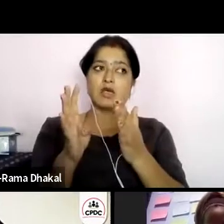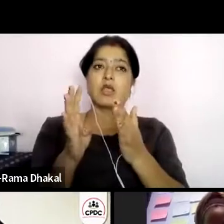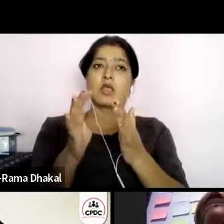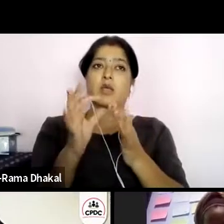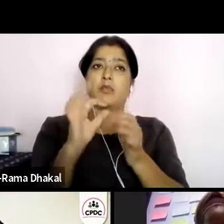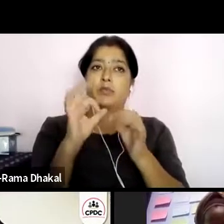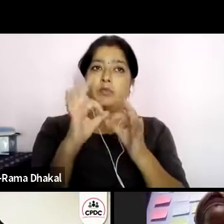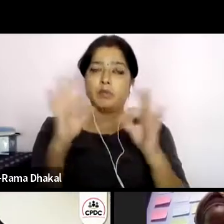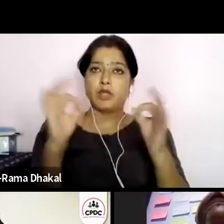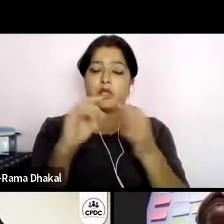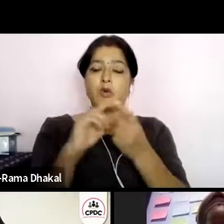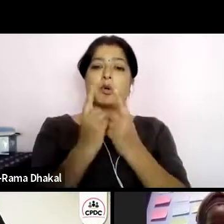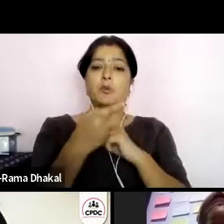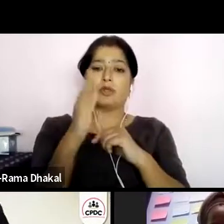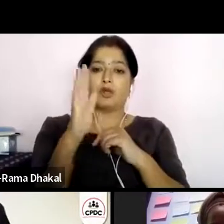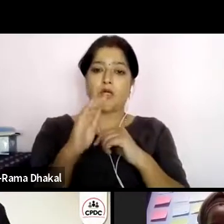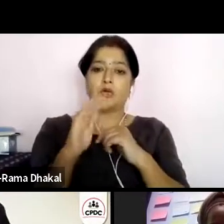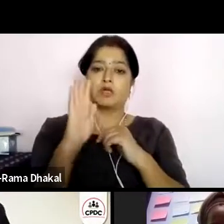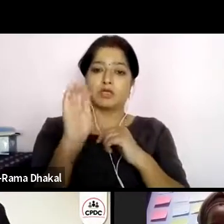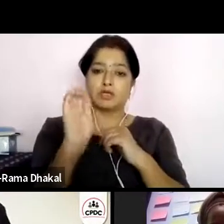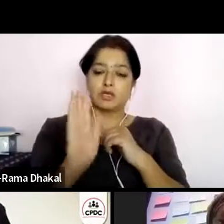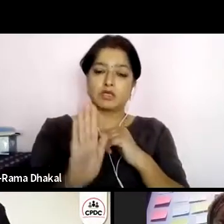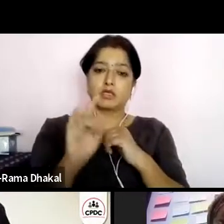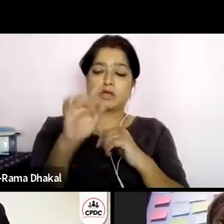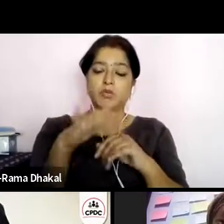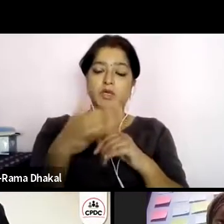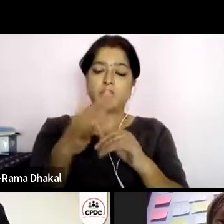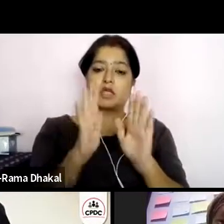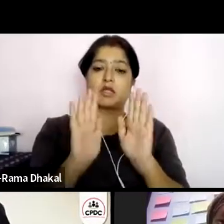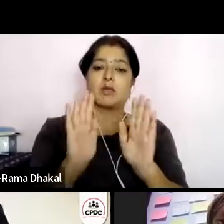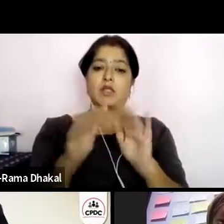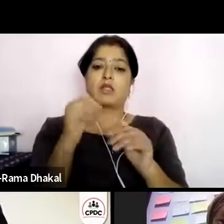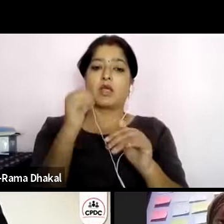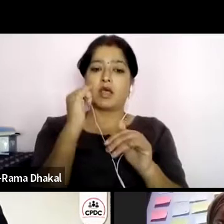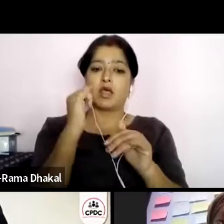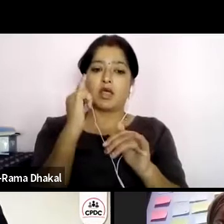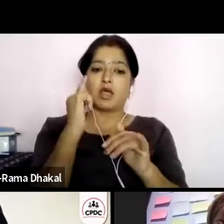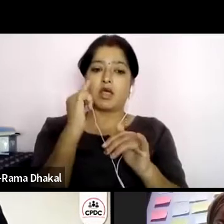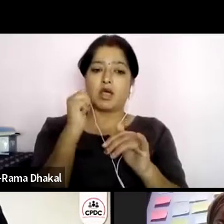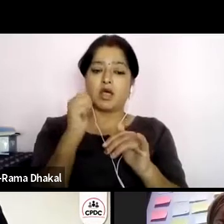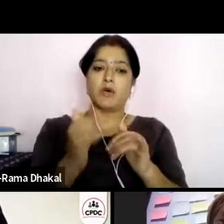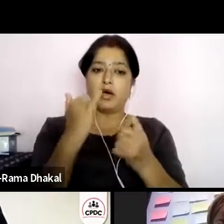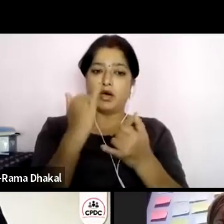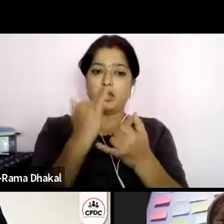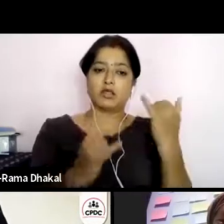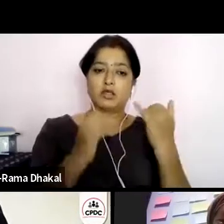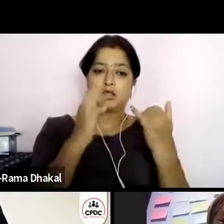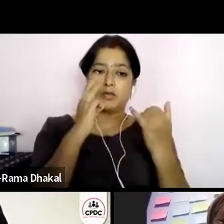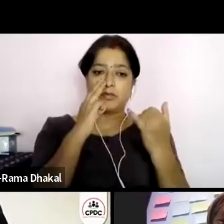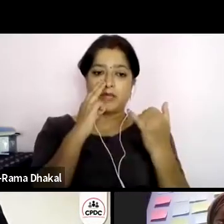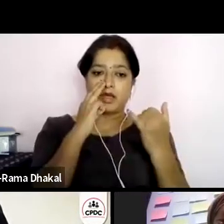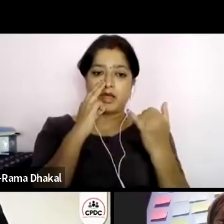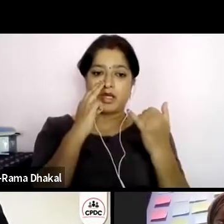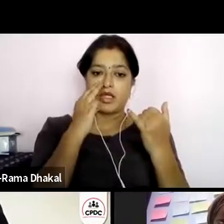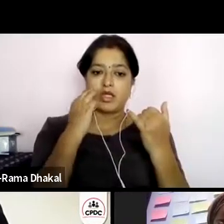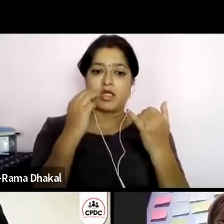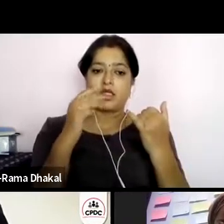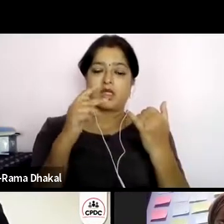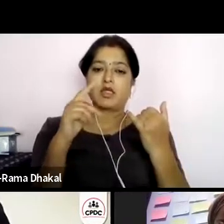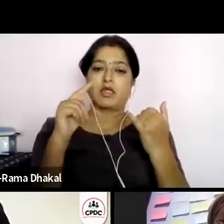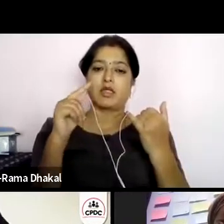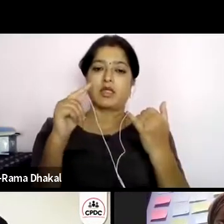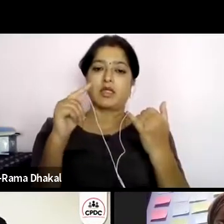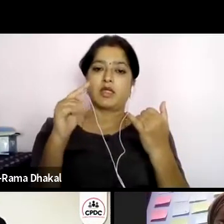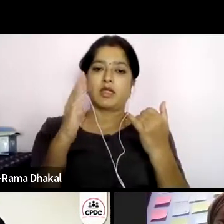And finally, Karen, I know the center would have, you know, had immense experience as it relates to different partnerships and, you know, collaborations